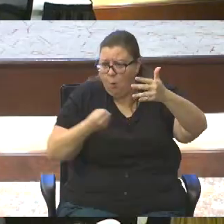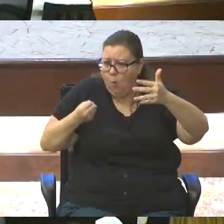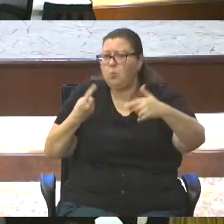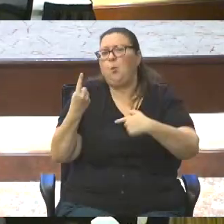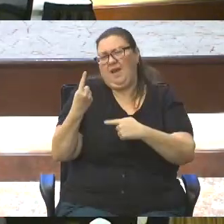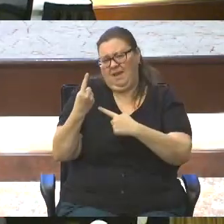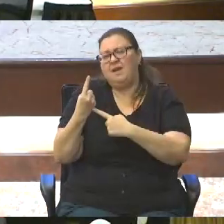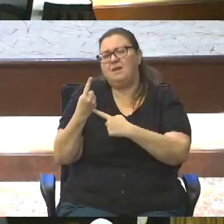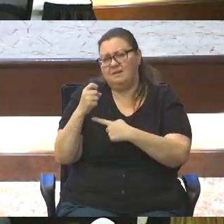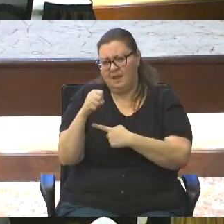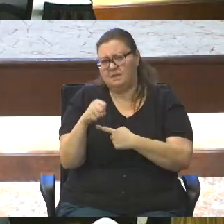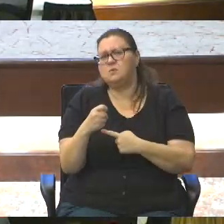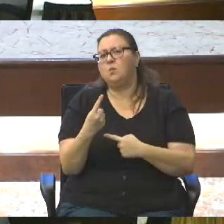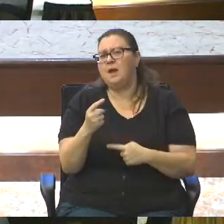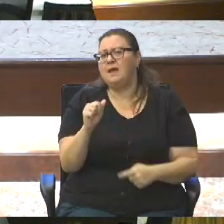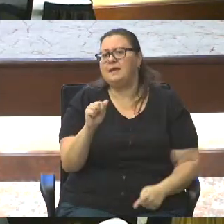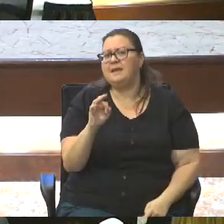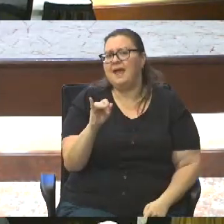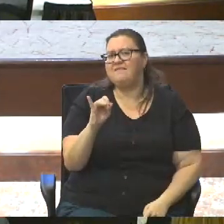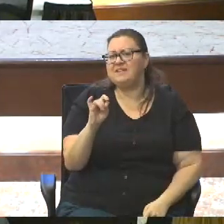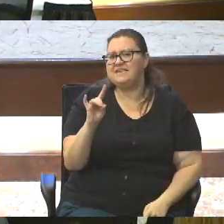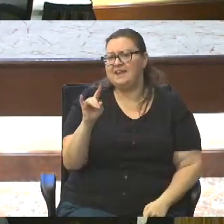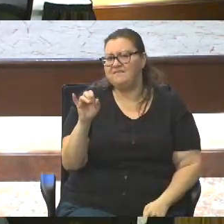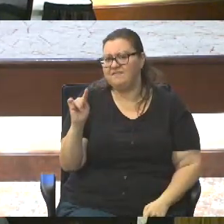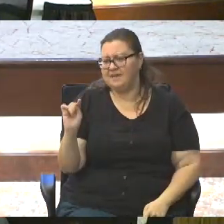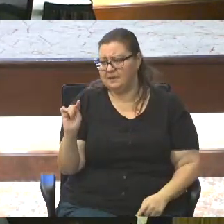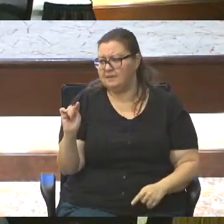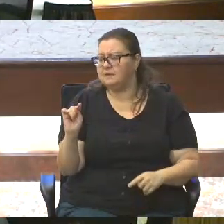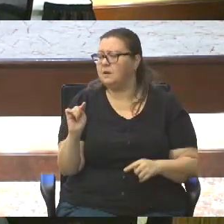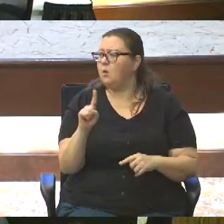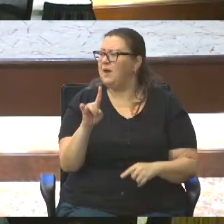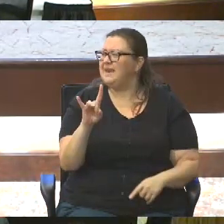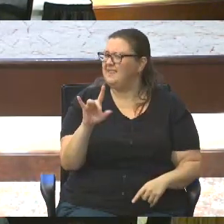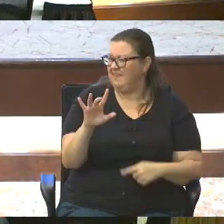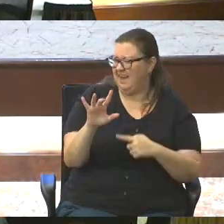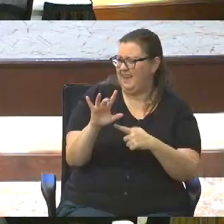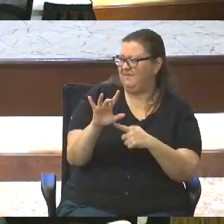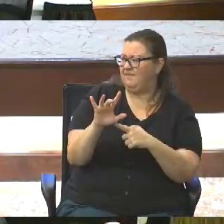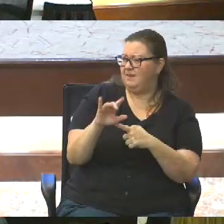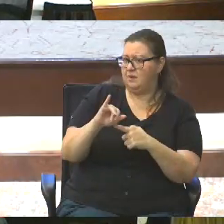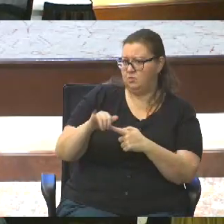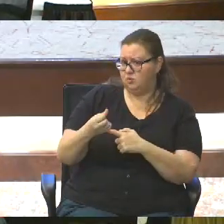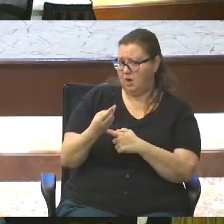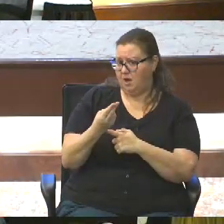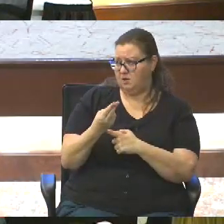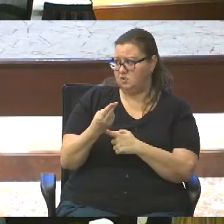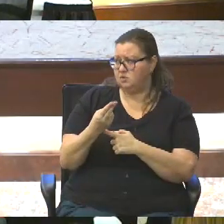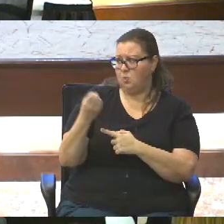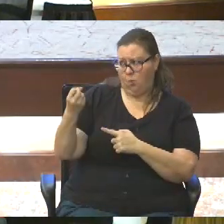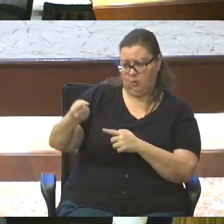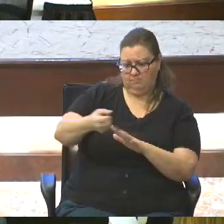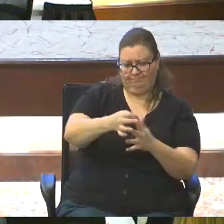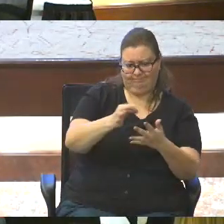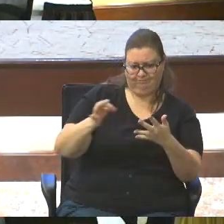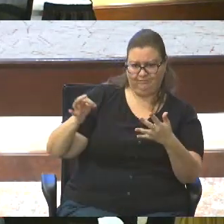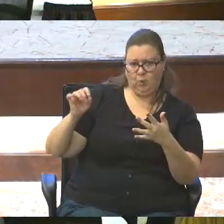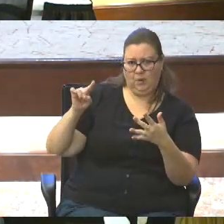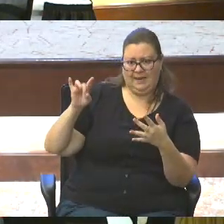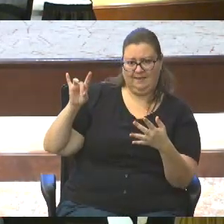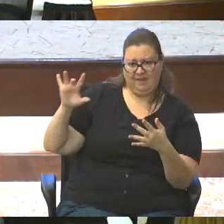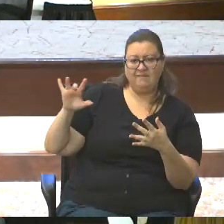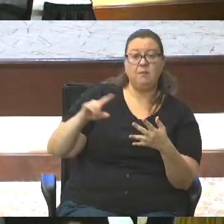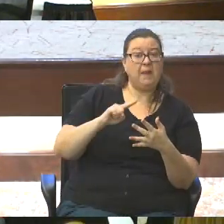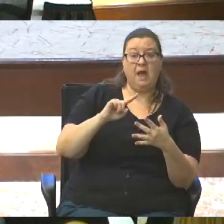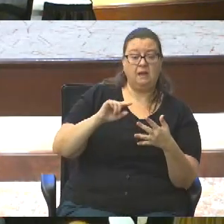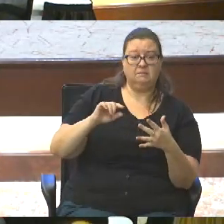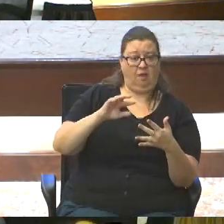one affidavit of substantial interest, that's 185, Josh. And so the consent agenda will